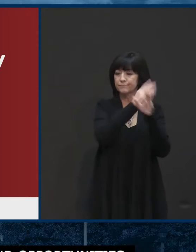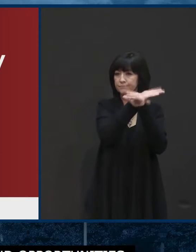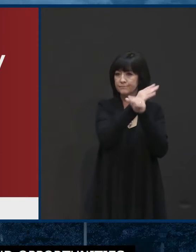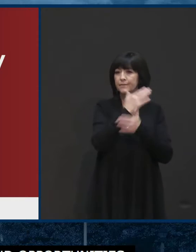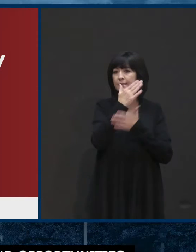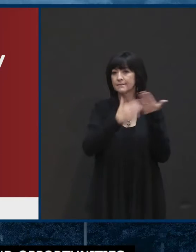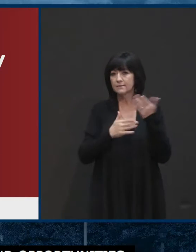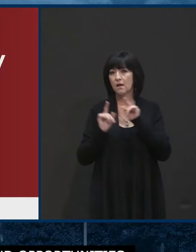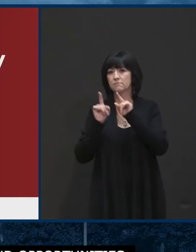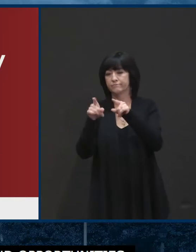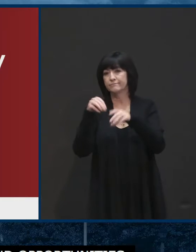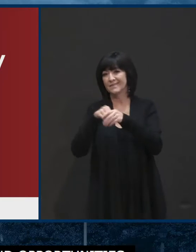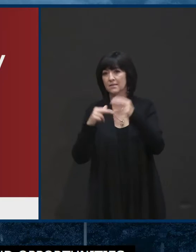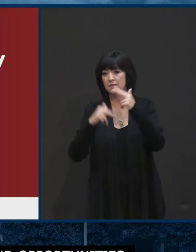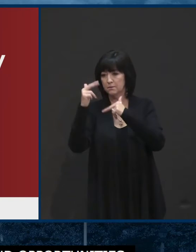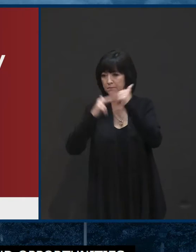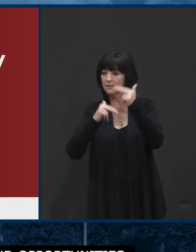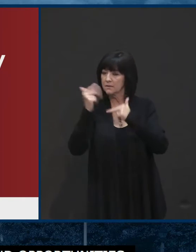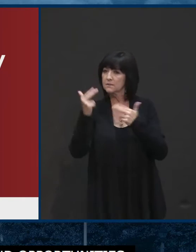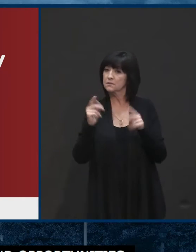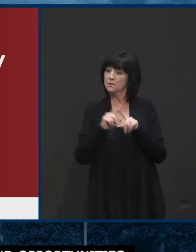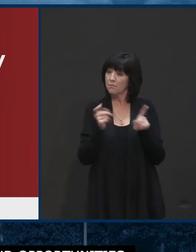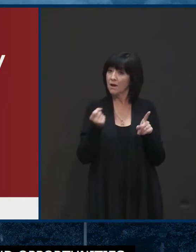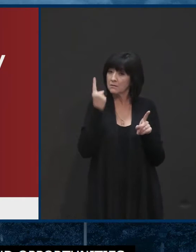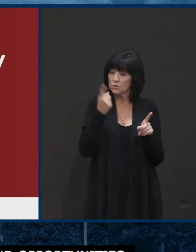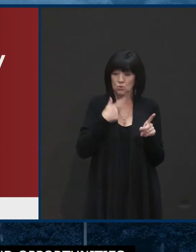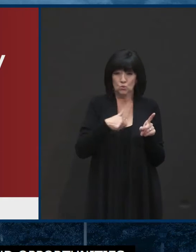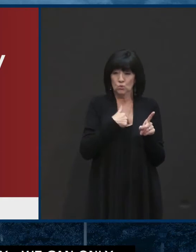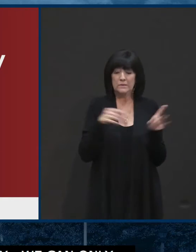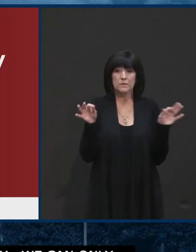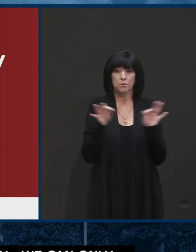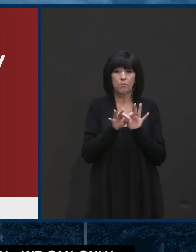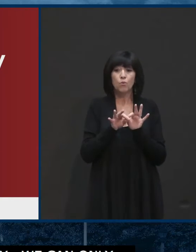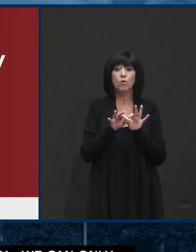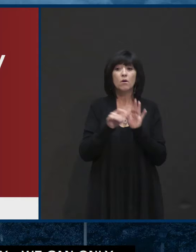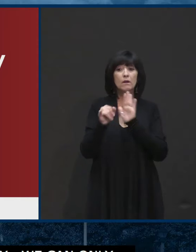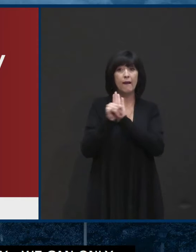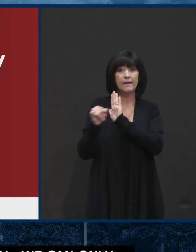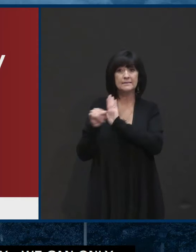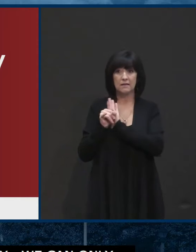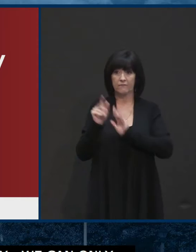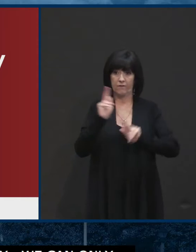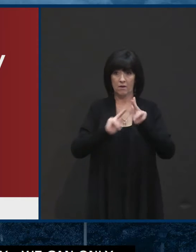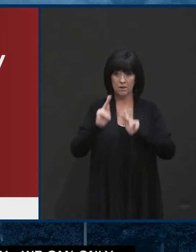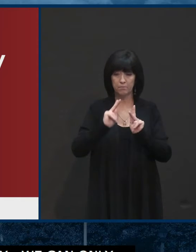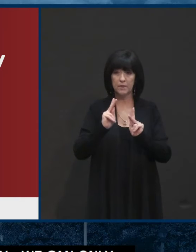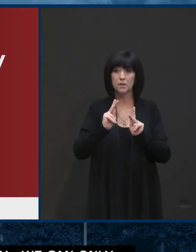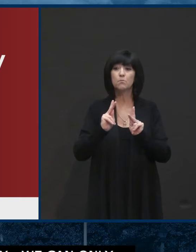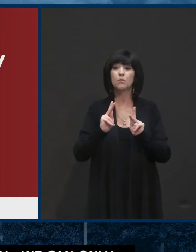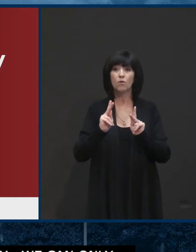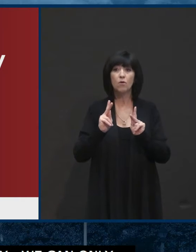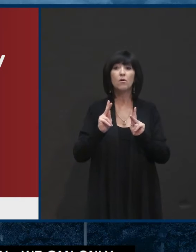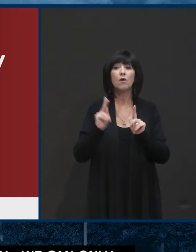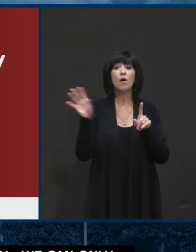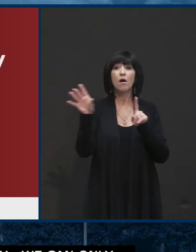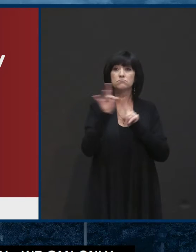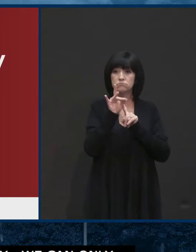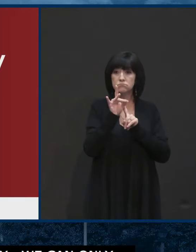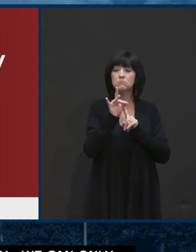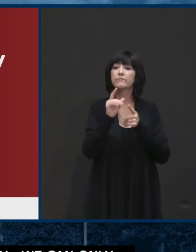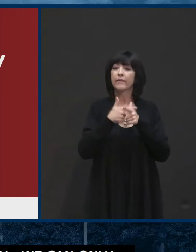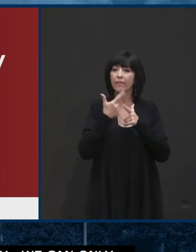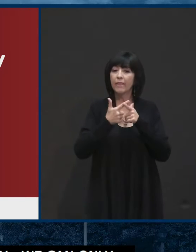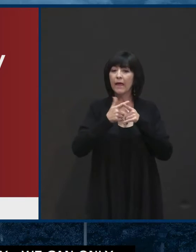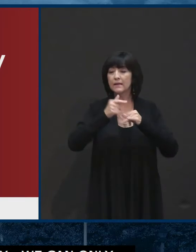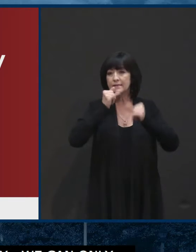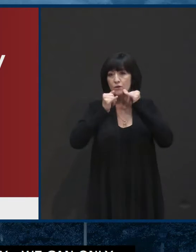contact tracing, and focusing on areas where we're seeing outbreaks. We can only do that if we are controlling the spread, and